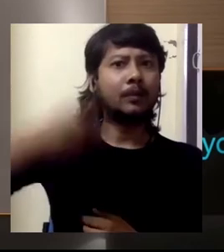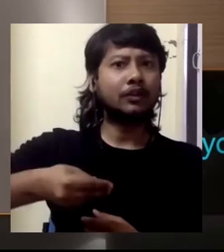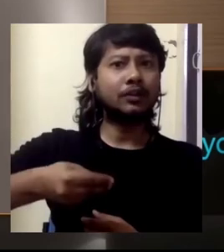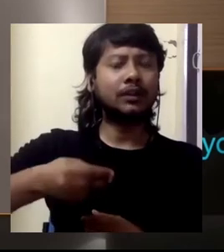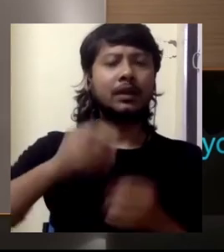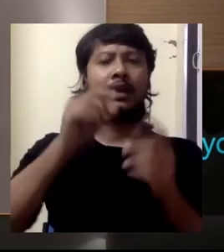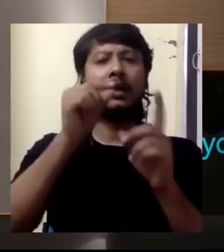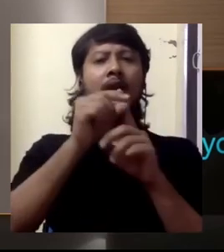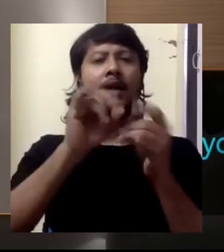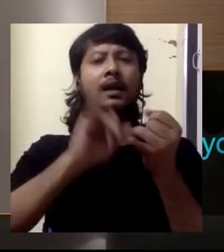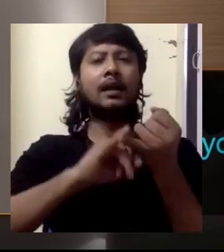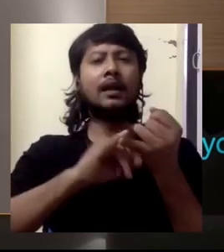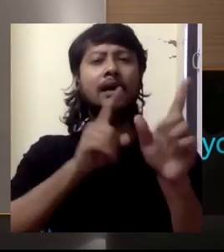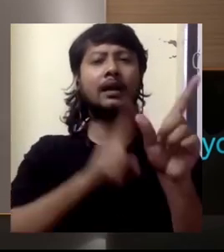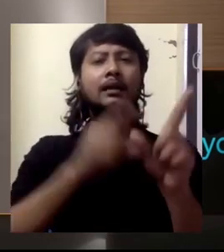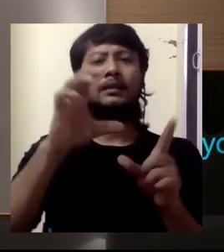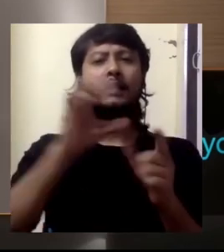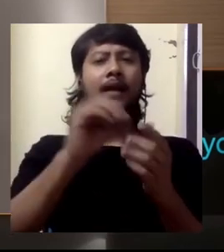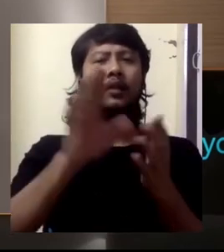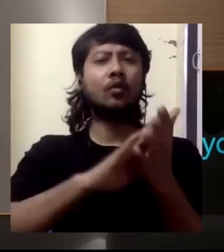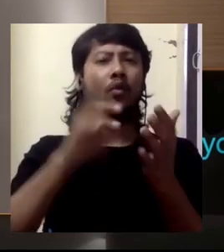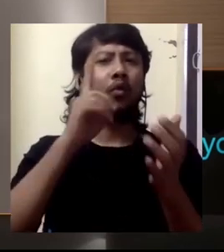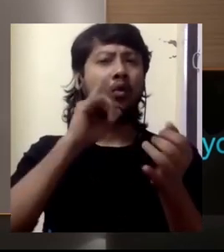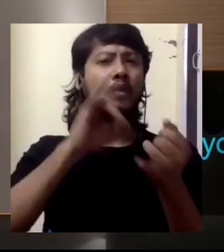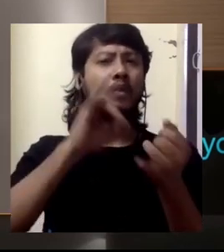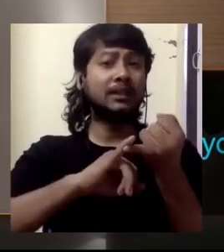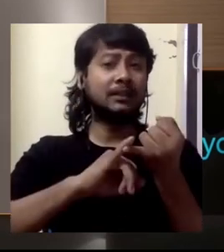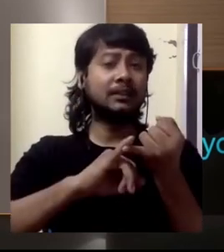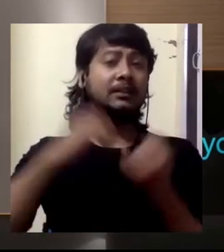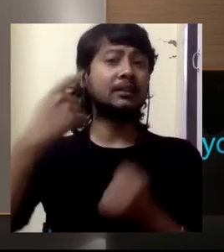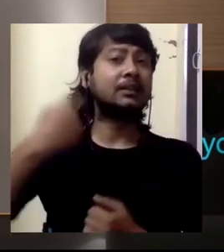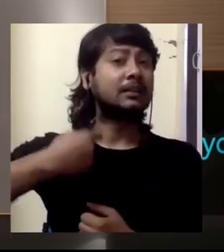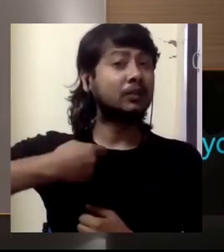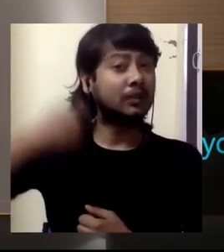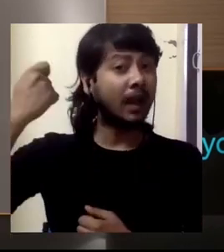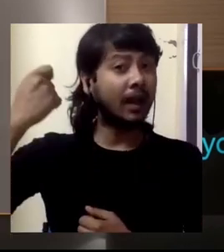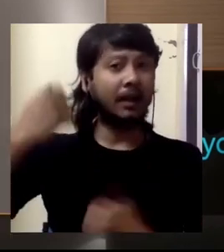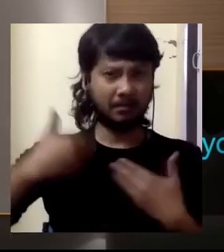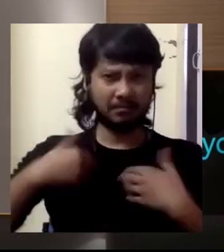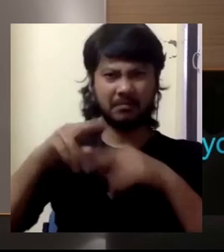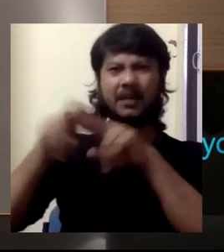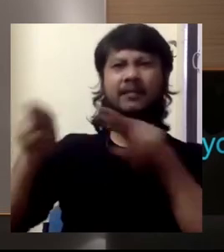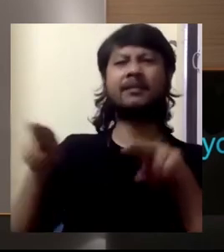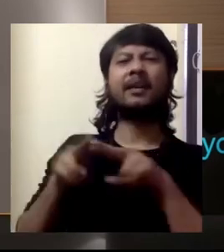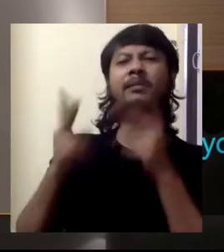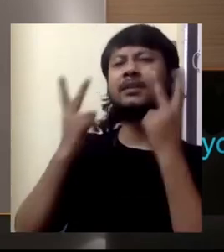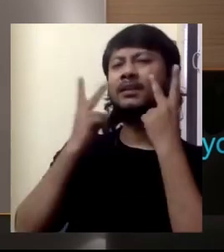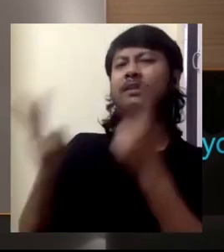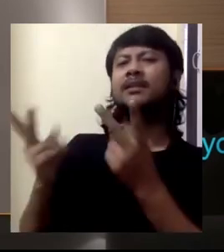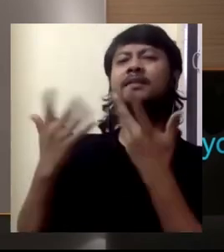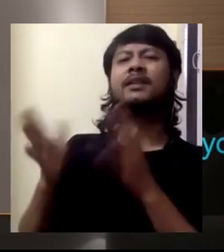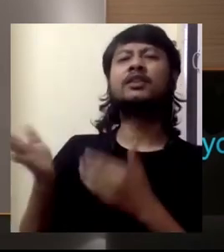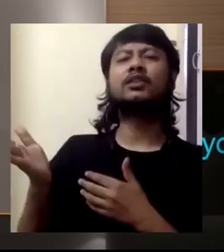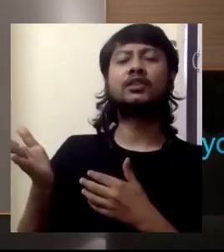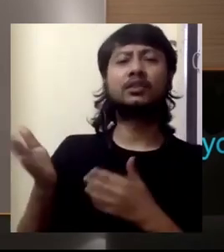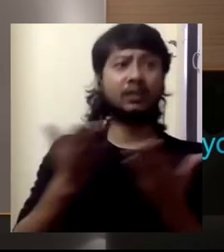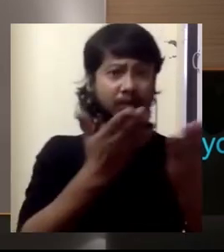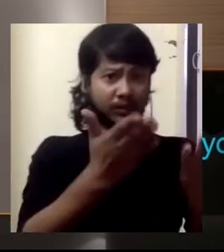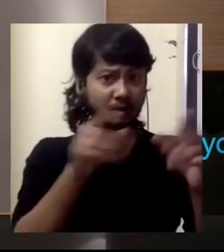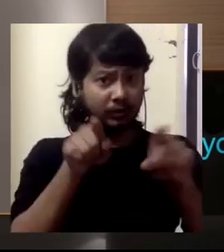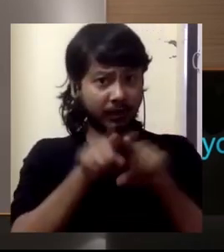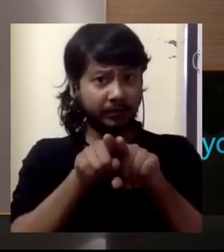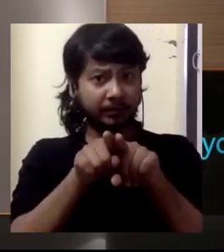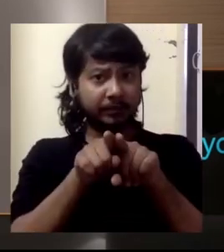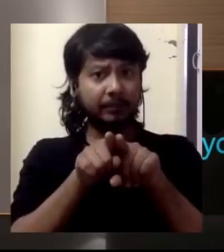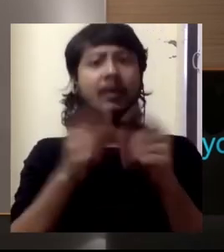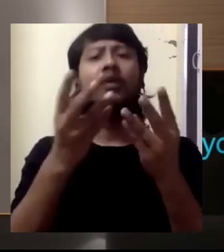suicide, and several other mental health conditions in my own family. I'm sure we all have. What do we do about it? What